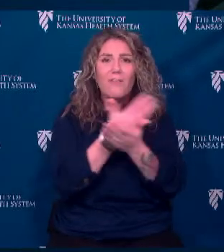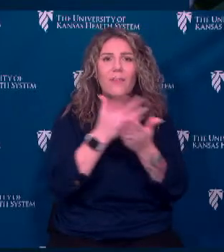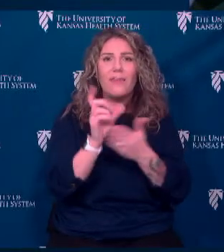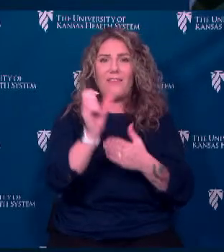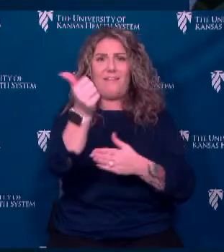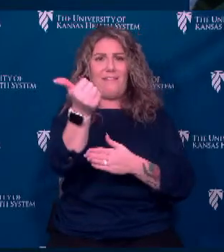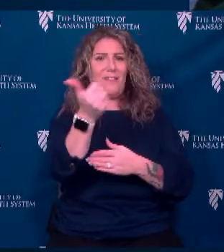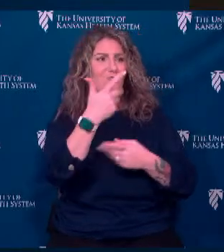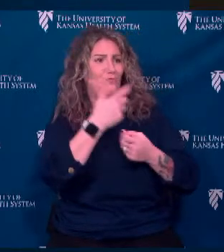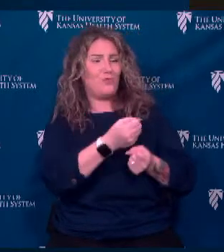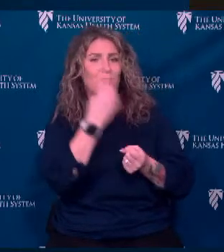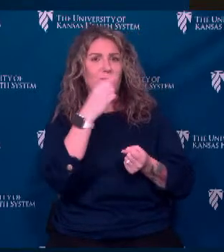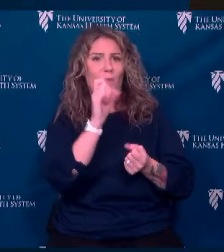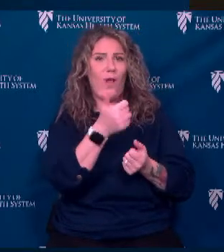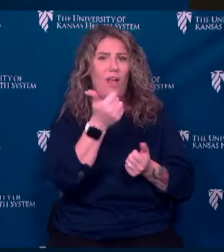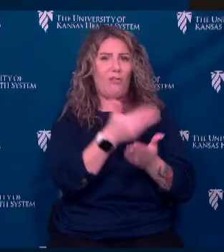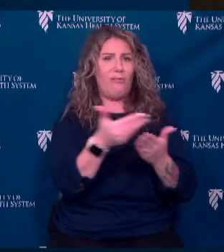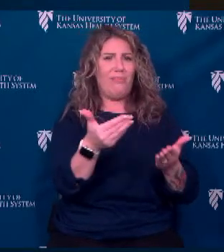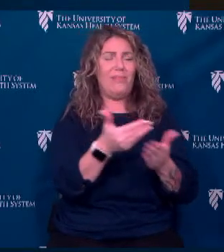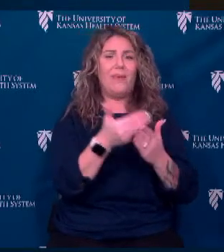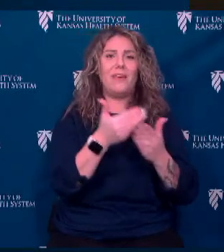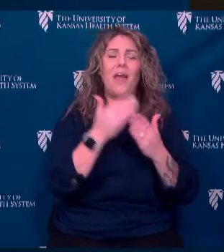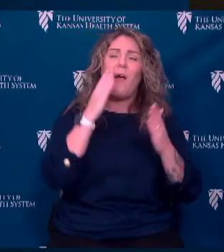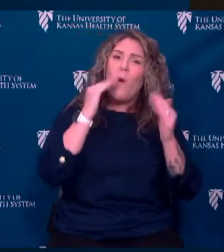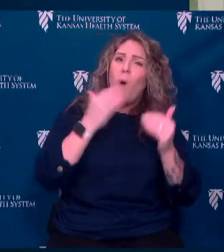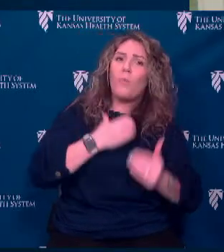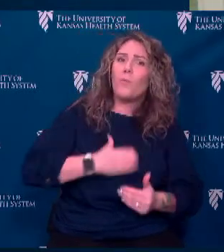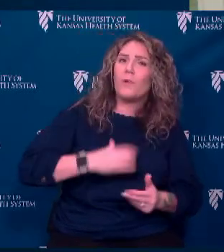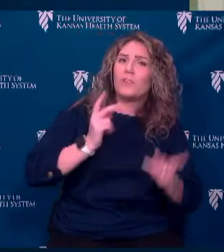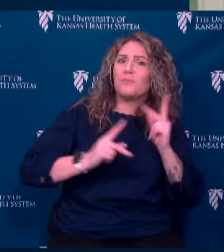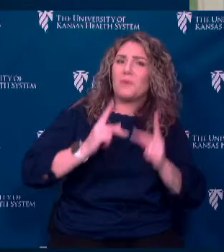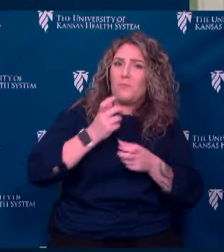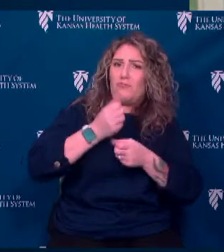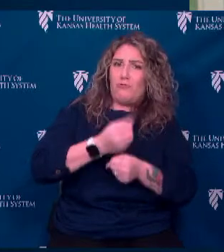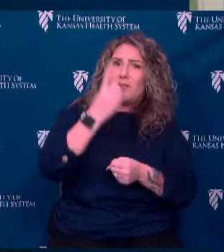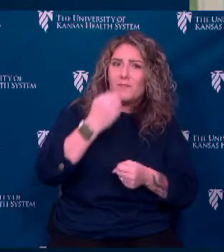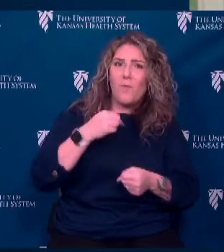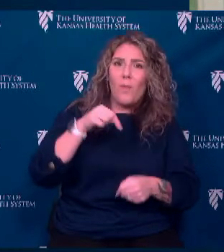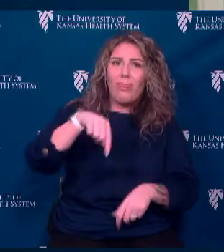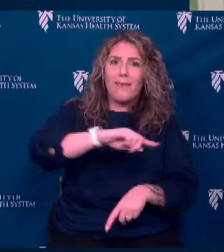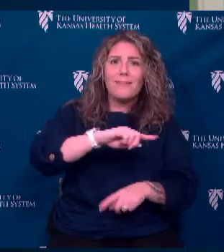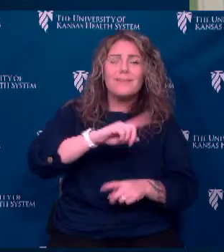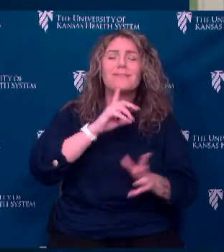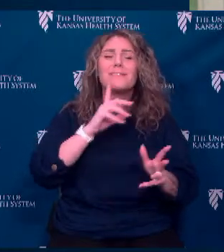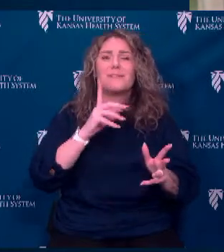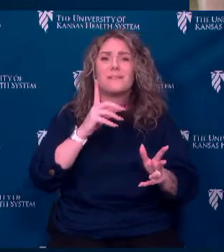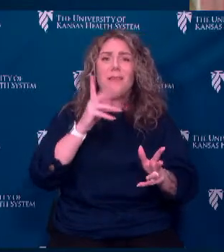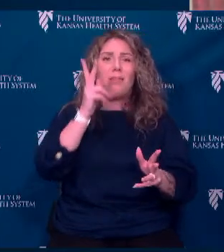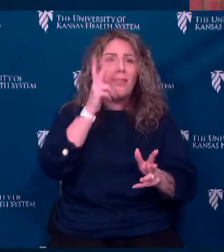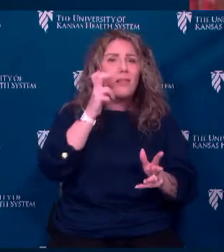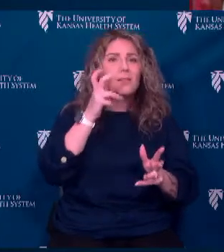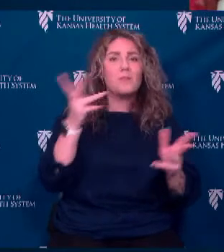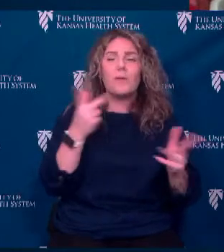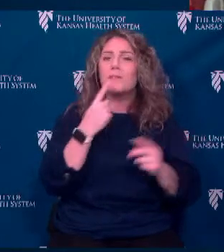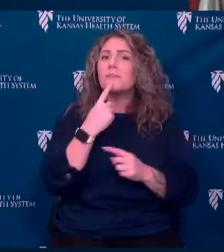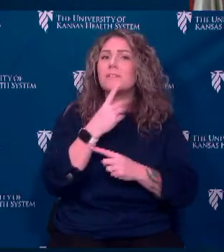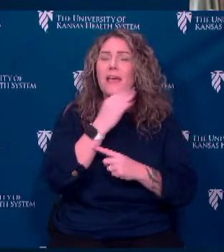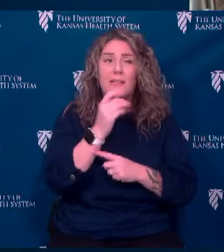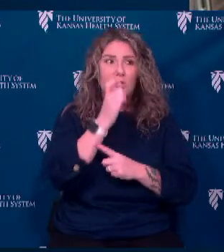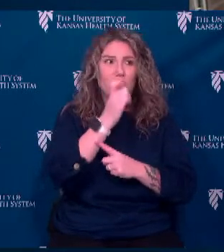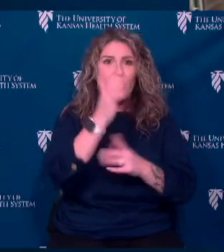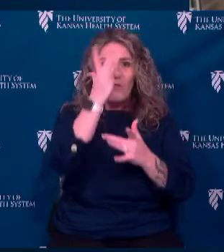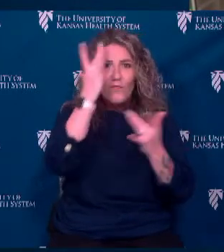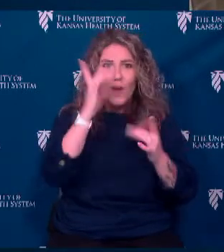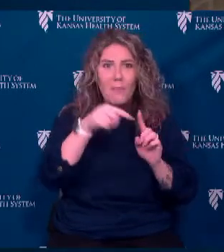trust us for everything else. I hope and I wish that people would trust us for this and listen to what we're saying and asking people to do. Just don't forget about